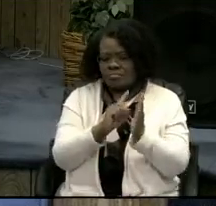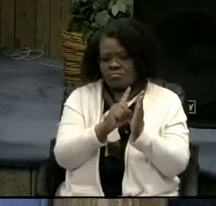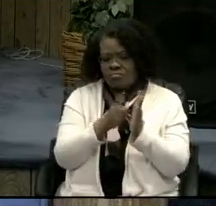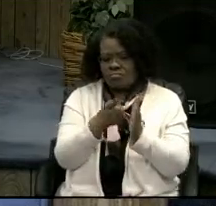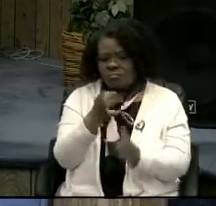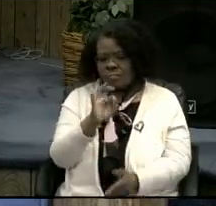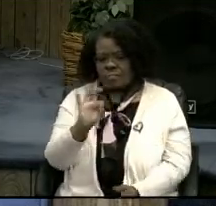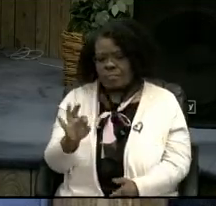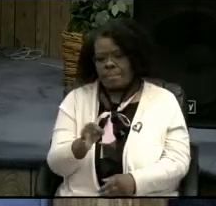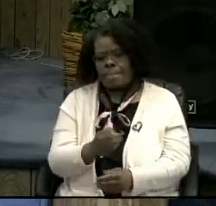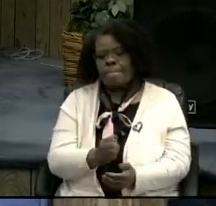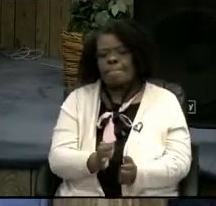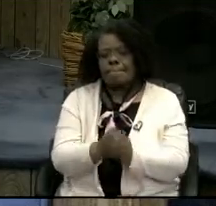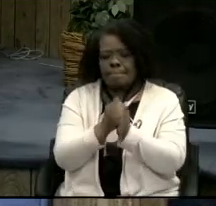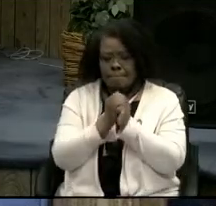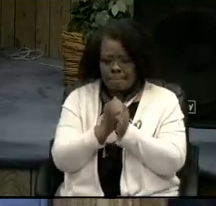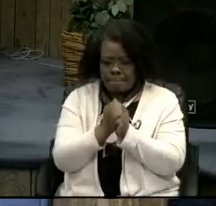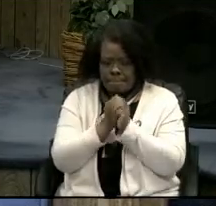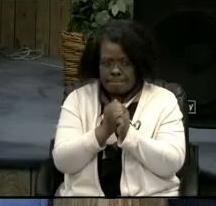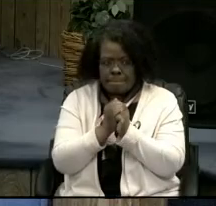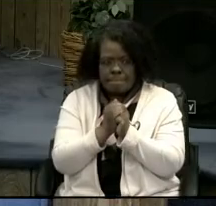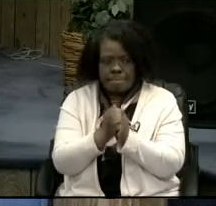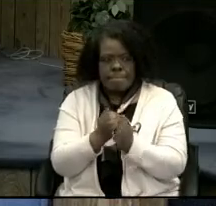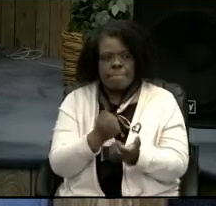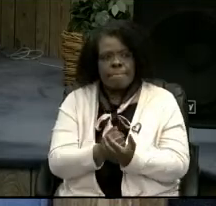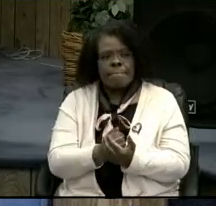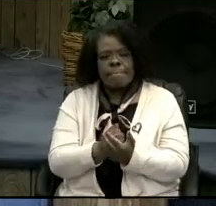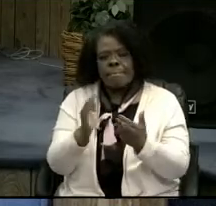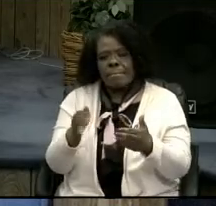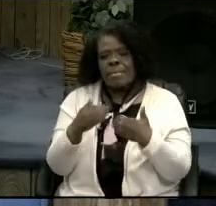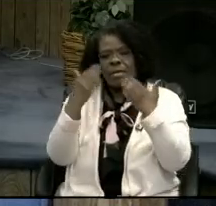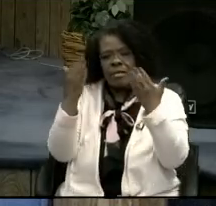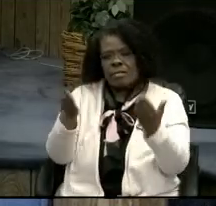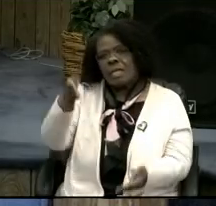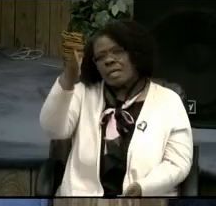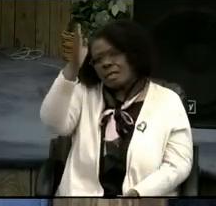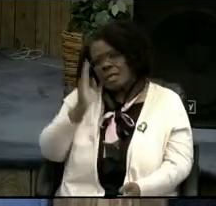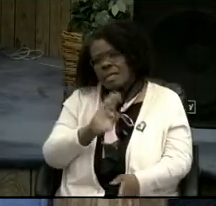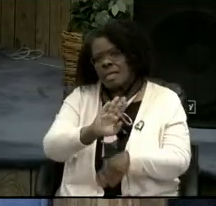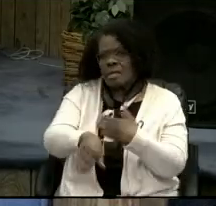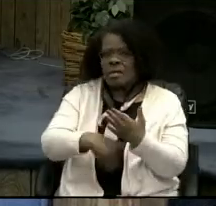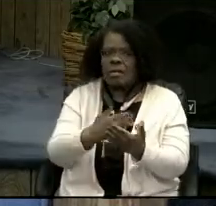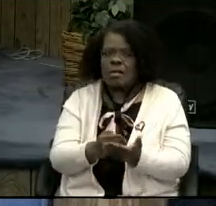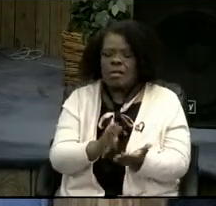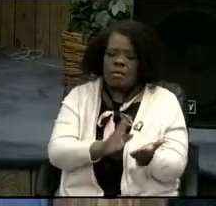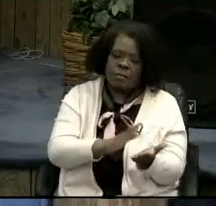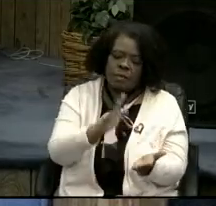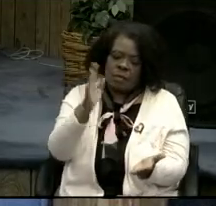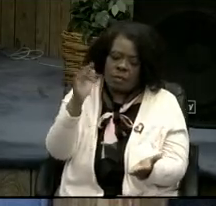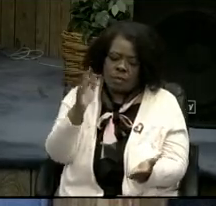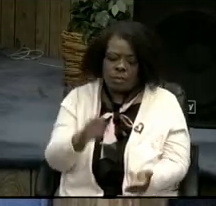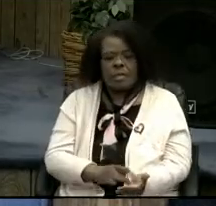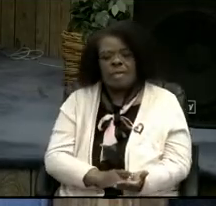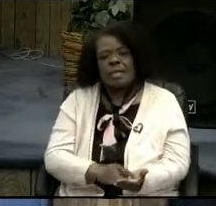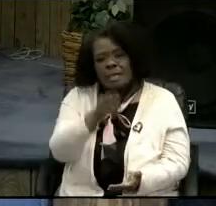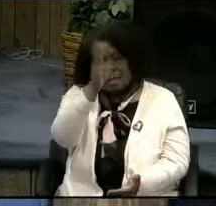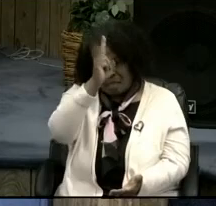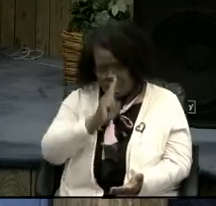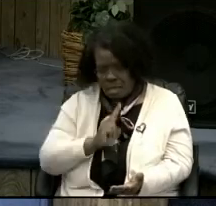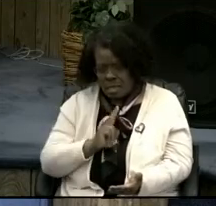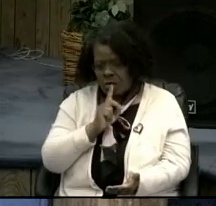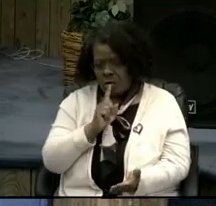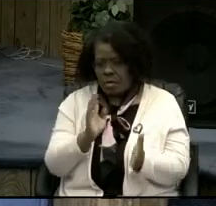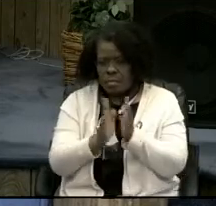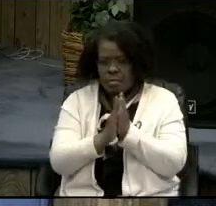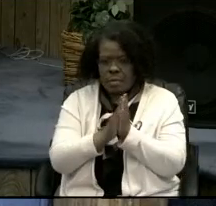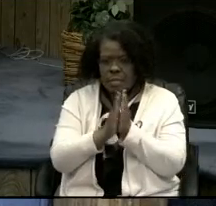the hour of giving God all the glory, all the honor, all the praise. This is your call to worship.